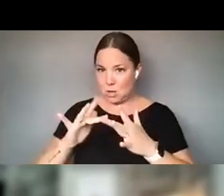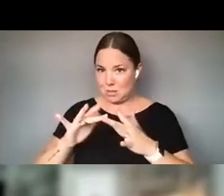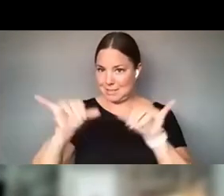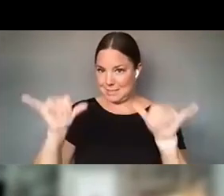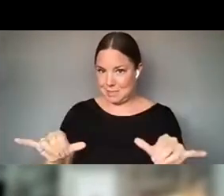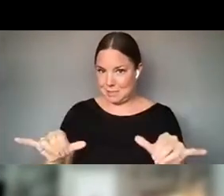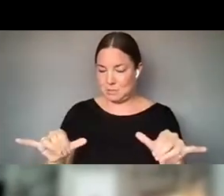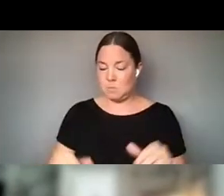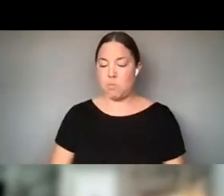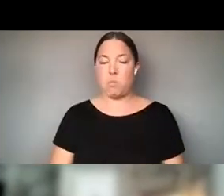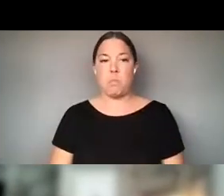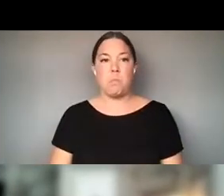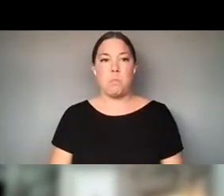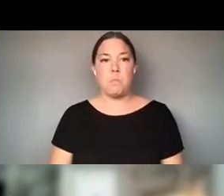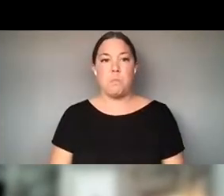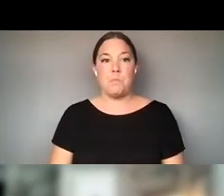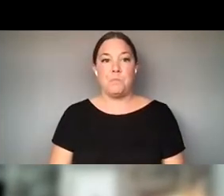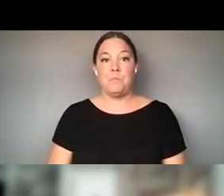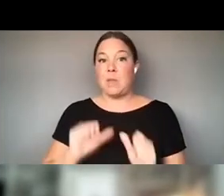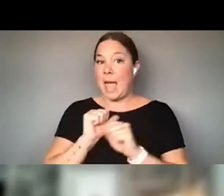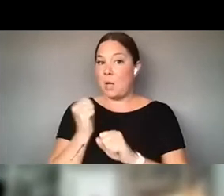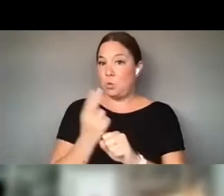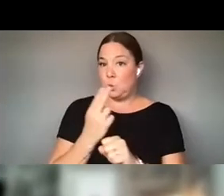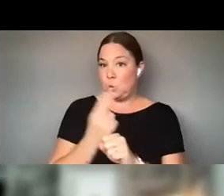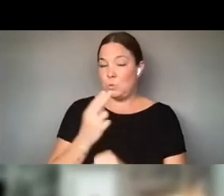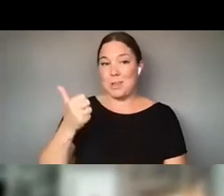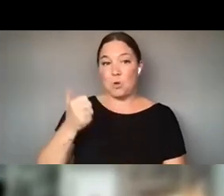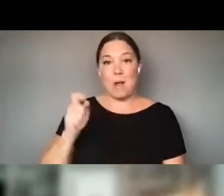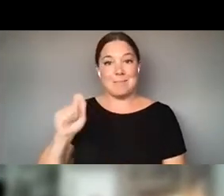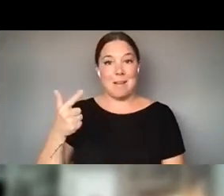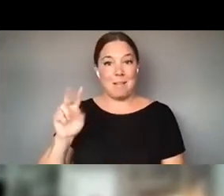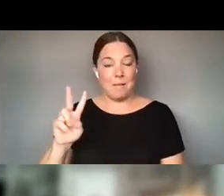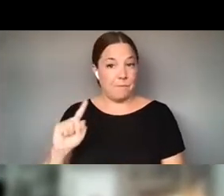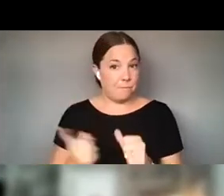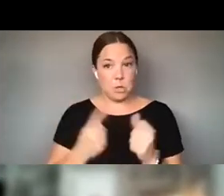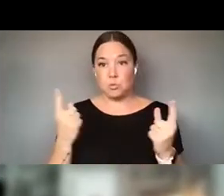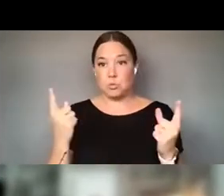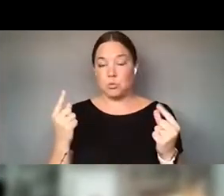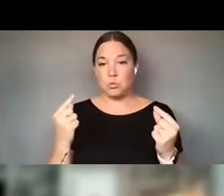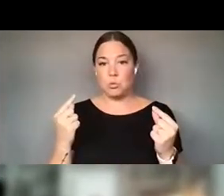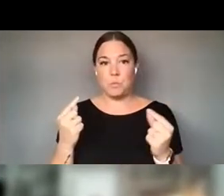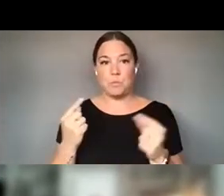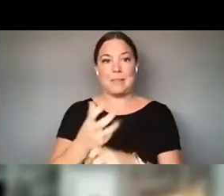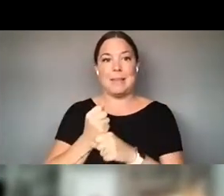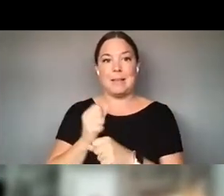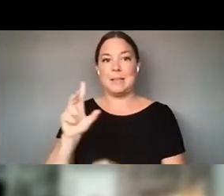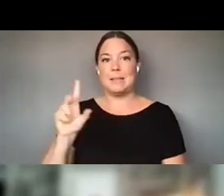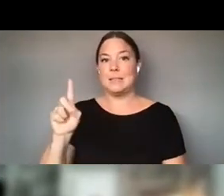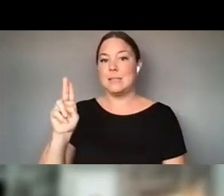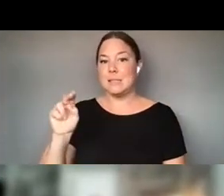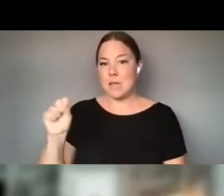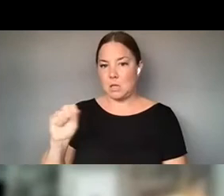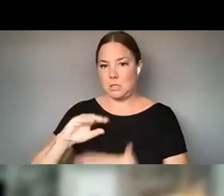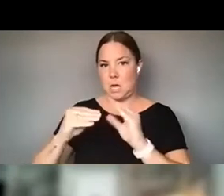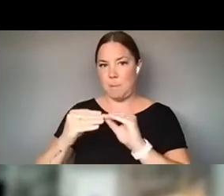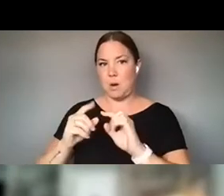So, in order to use Grants.gov, you must first obtain a DUNS number from Dun & Bradstreet